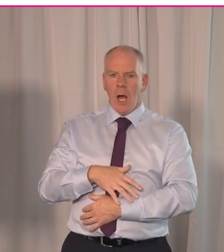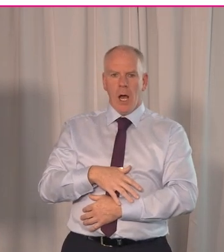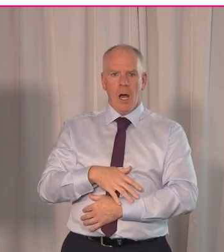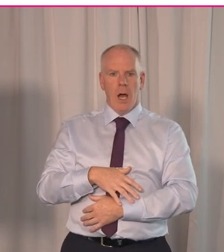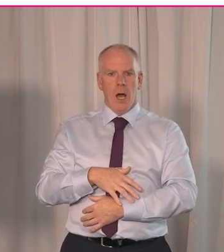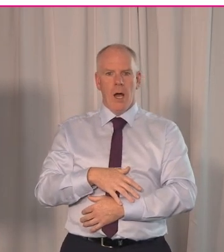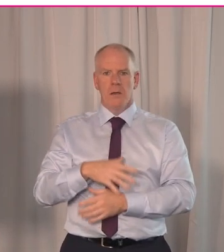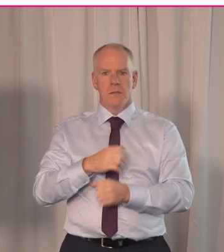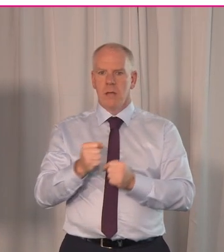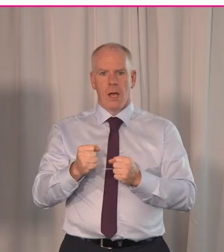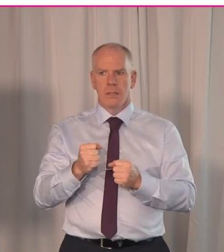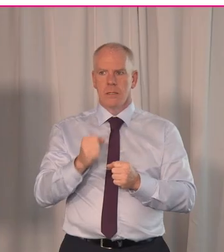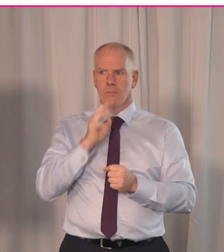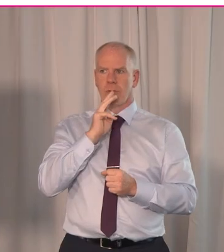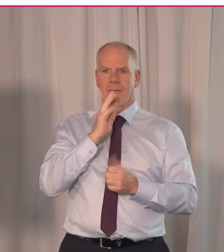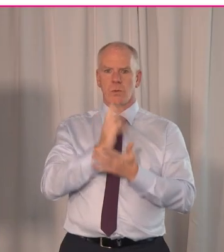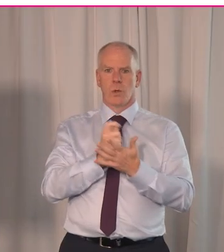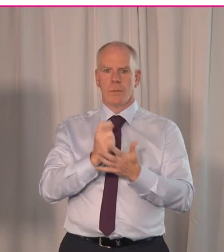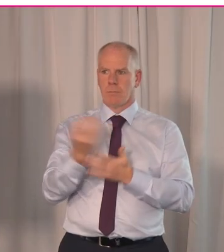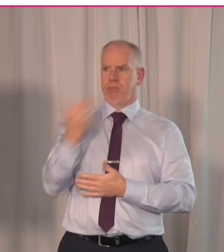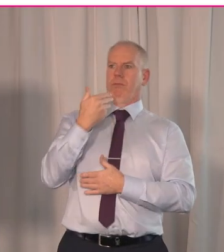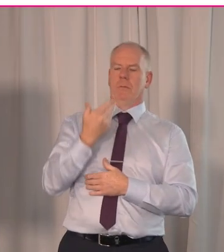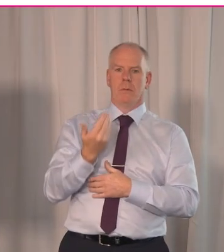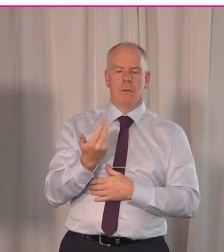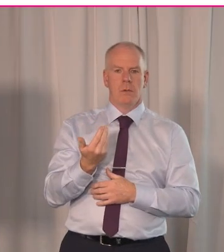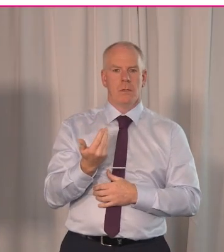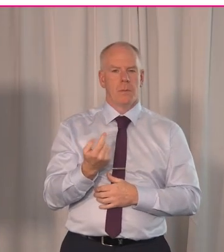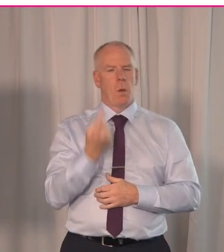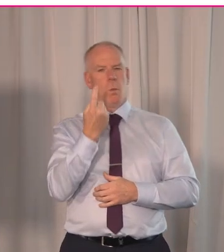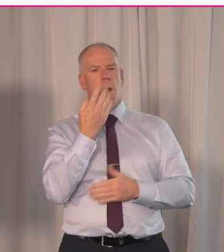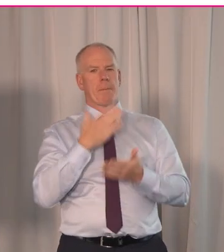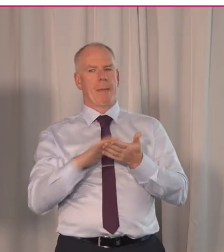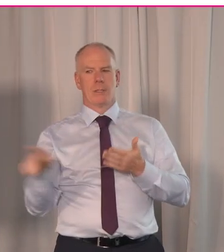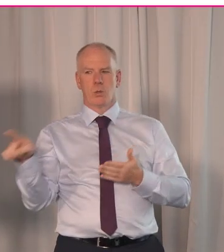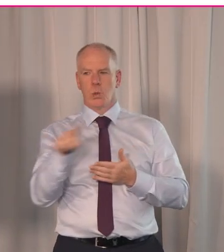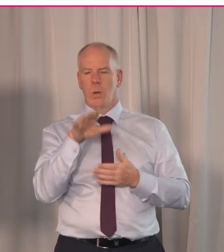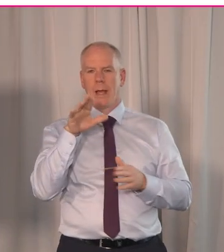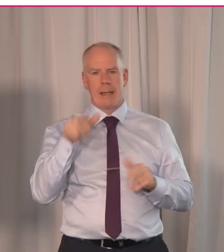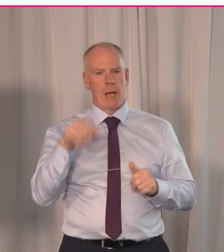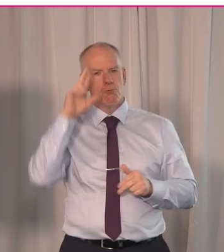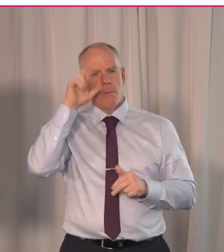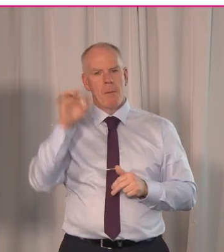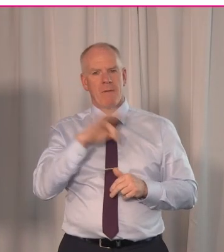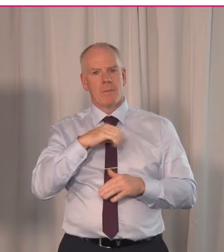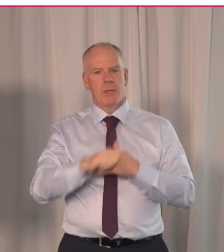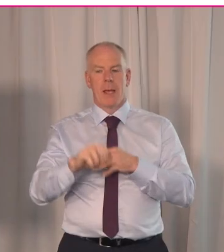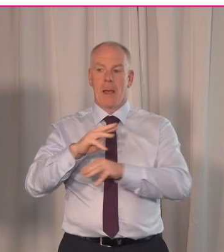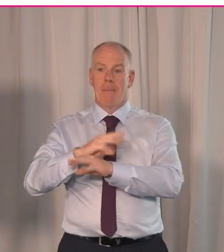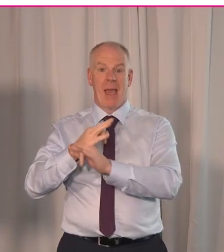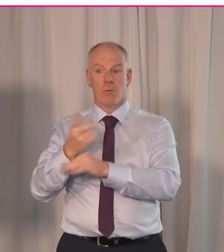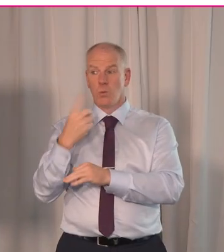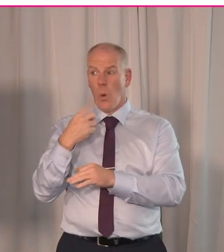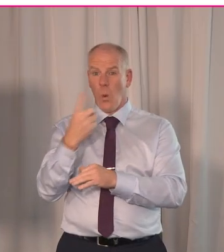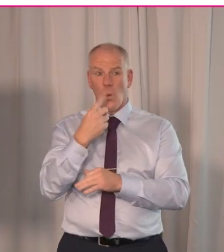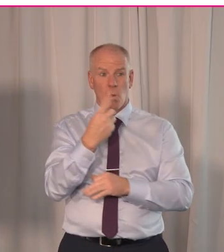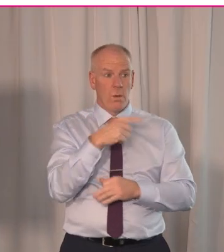that haven't always been private. And I think the one message I'd love to leave people with today is that parents have told us